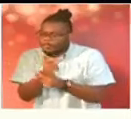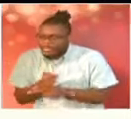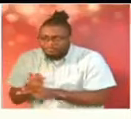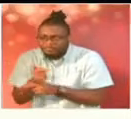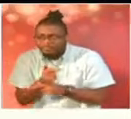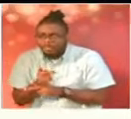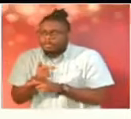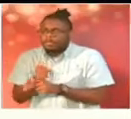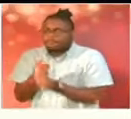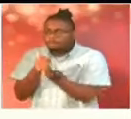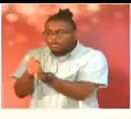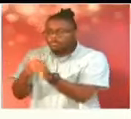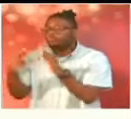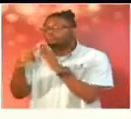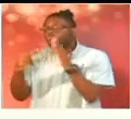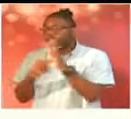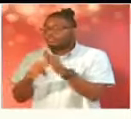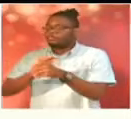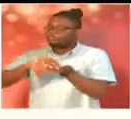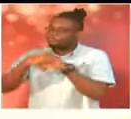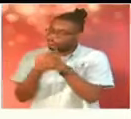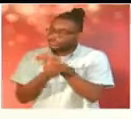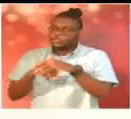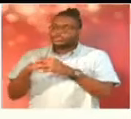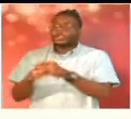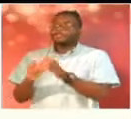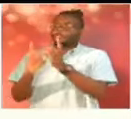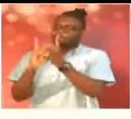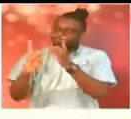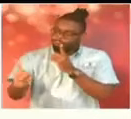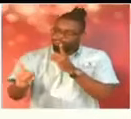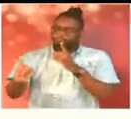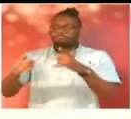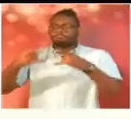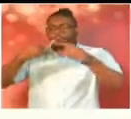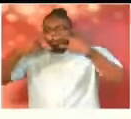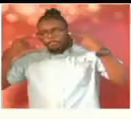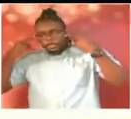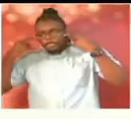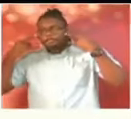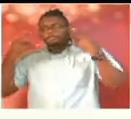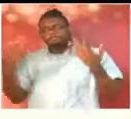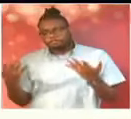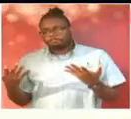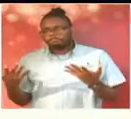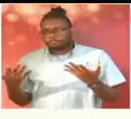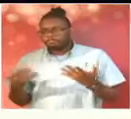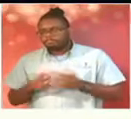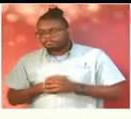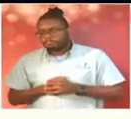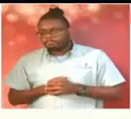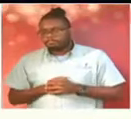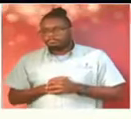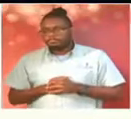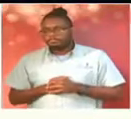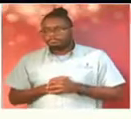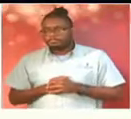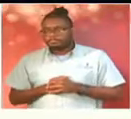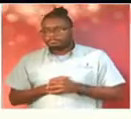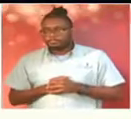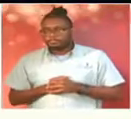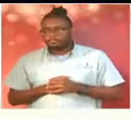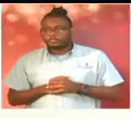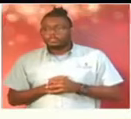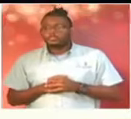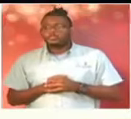the washing of hands, watching of distance, wearing of masks, especially when we're out and about, and also the wearing of masks in the